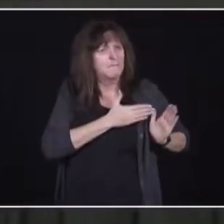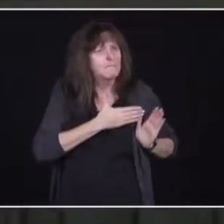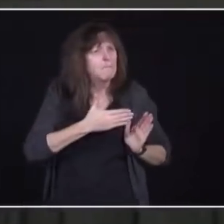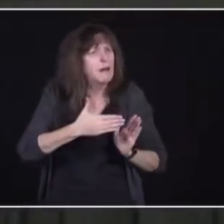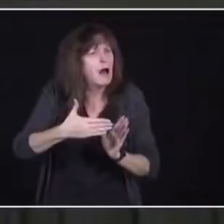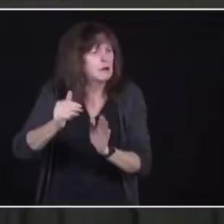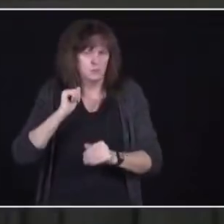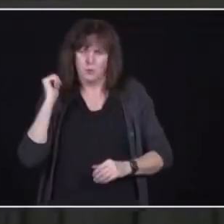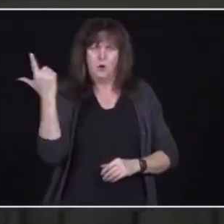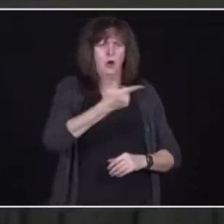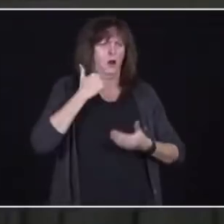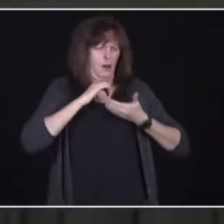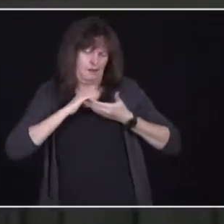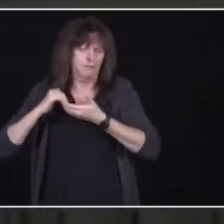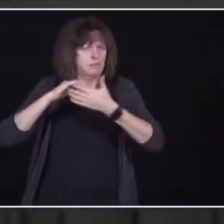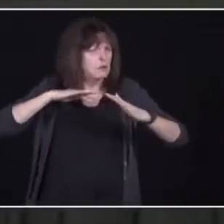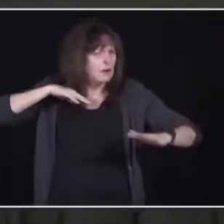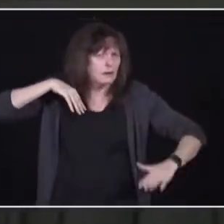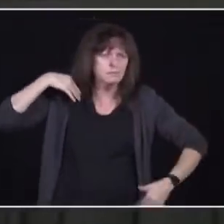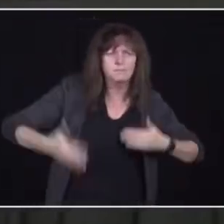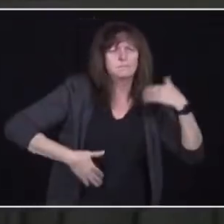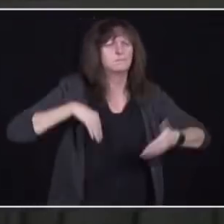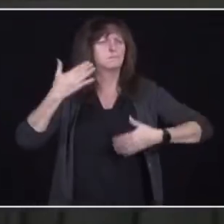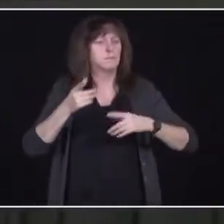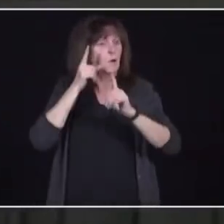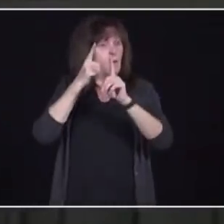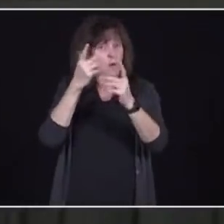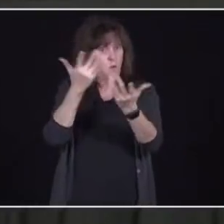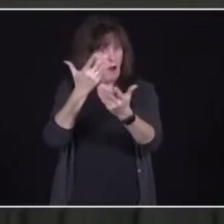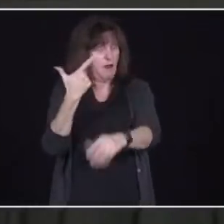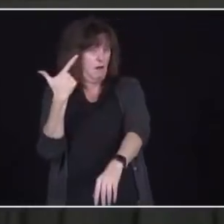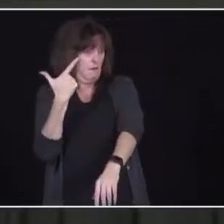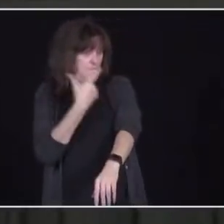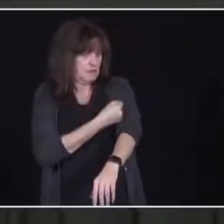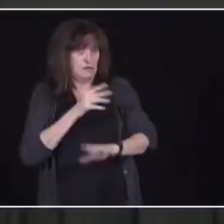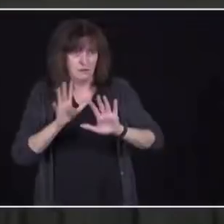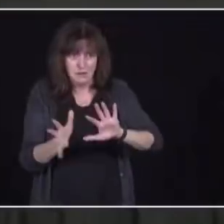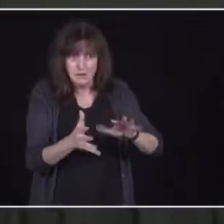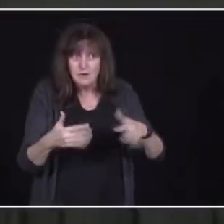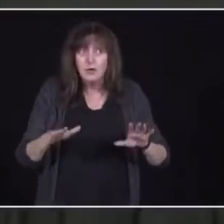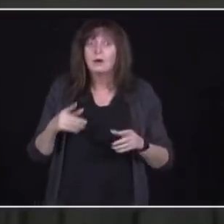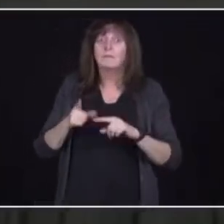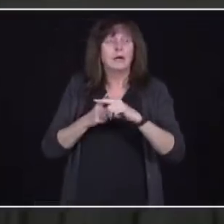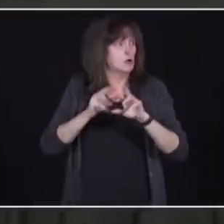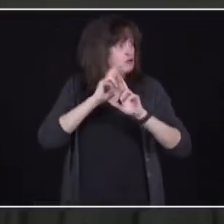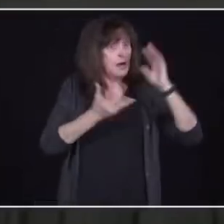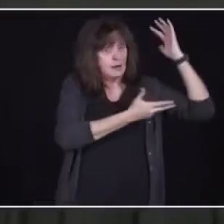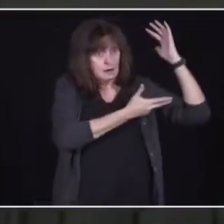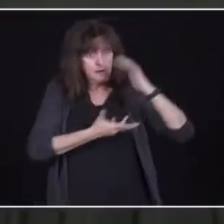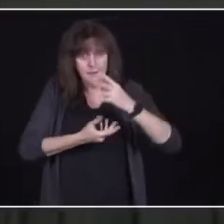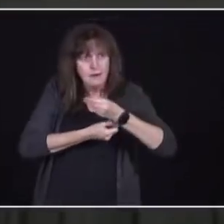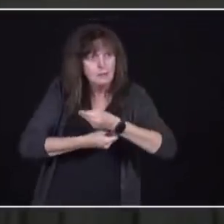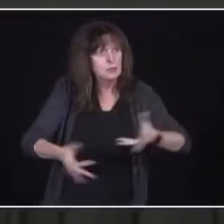as fast as they possibly could, both to carry out those missions that we now have and to be prepared when we get more vaccines that show